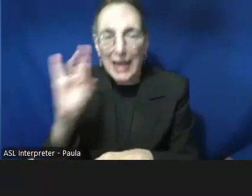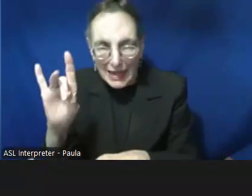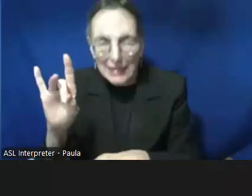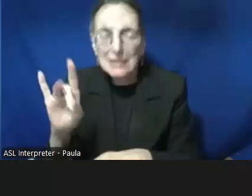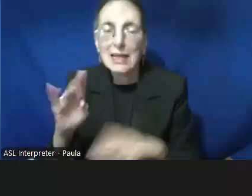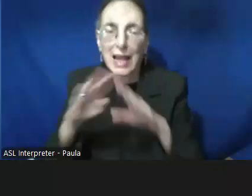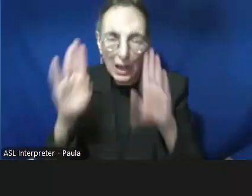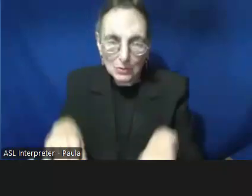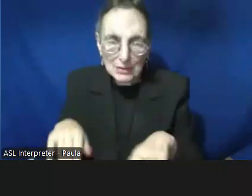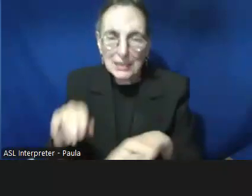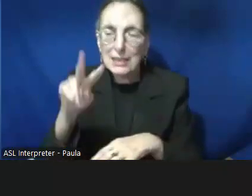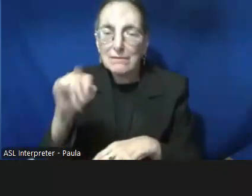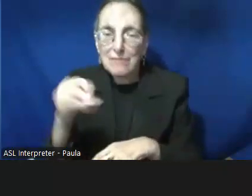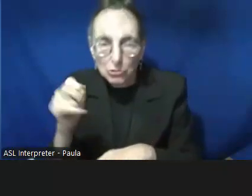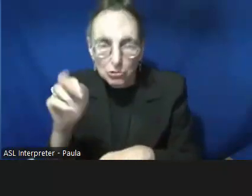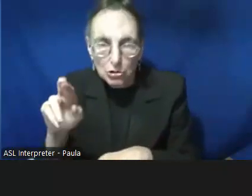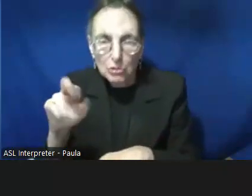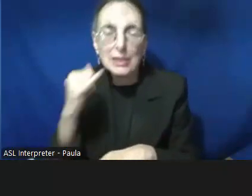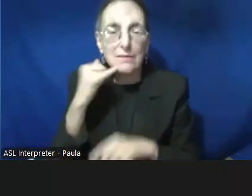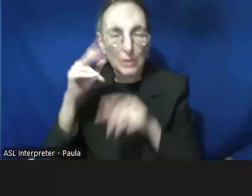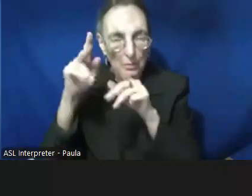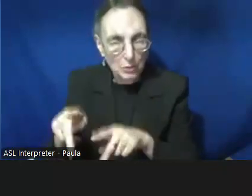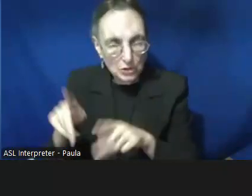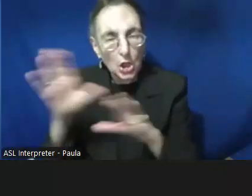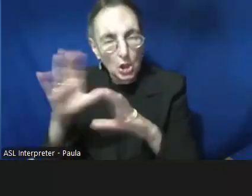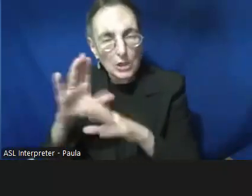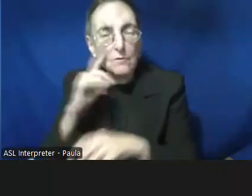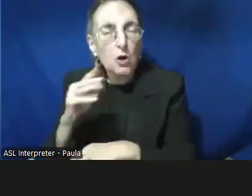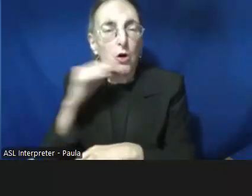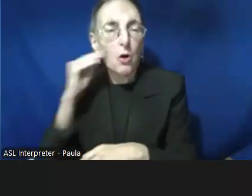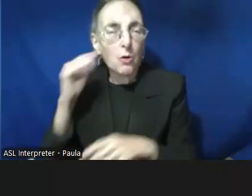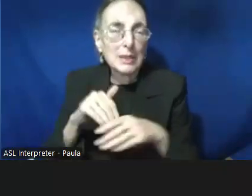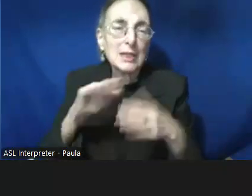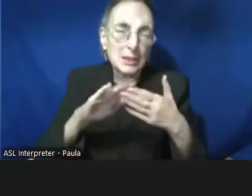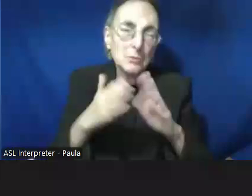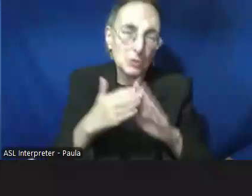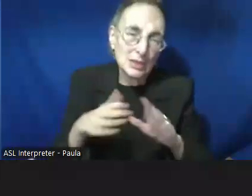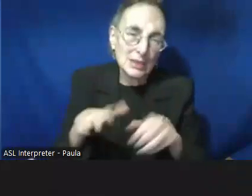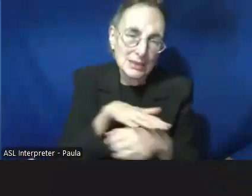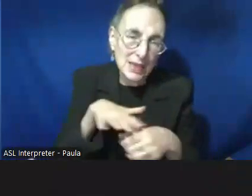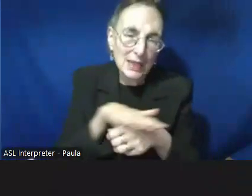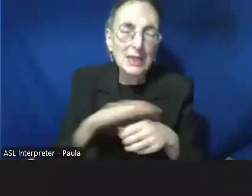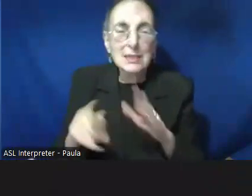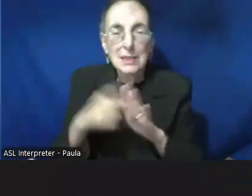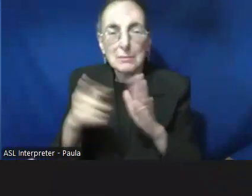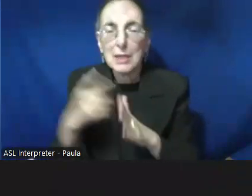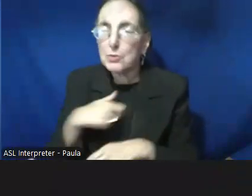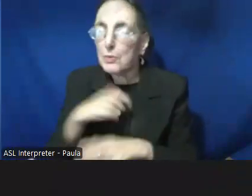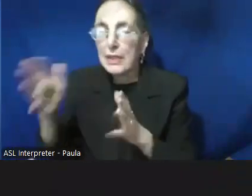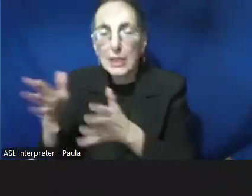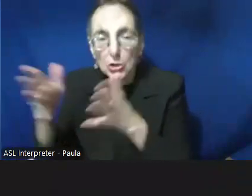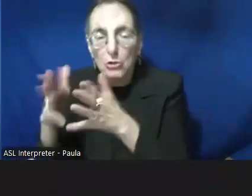setting. And sometimes we've actually encouraged landlords to apply to